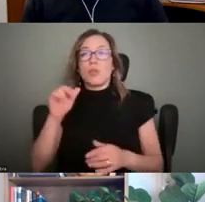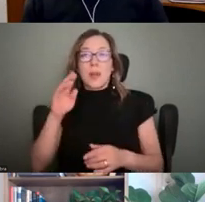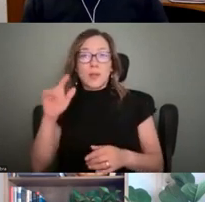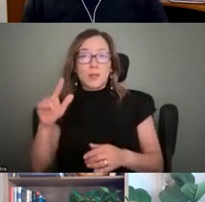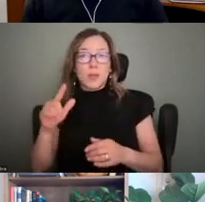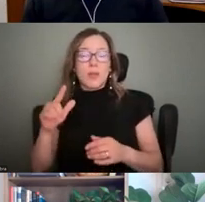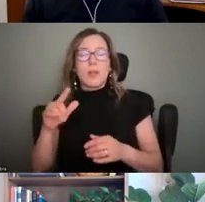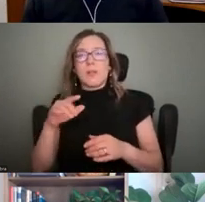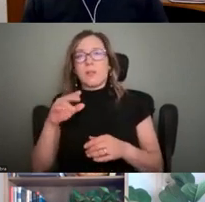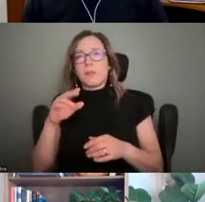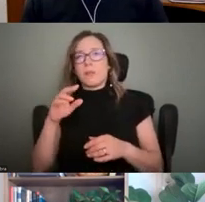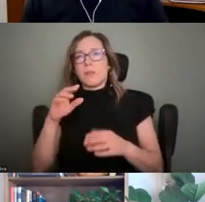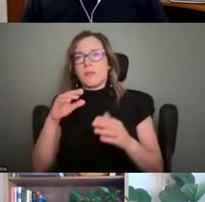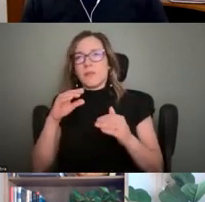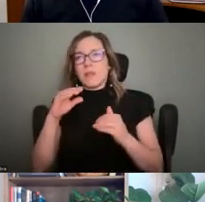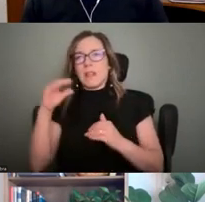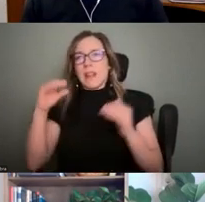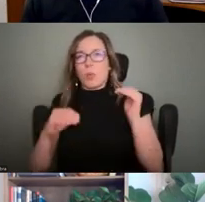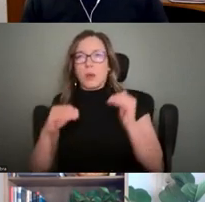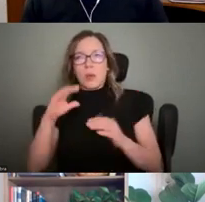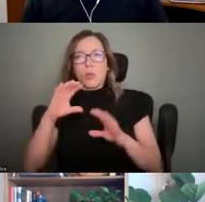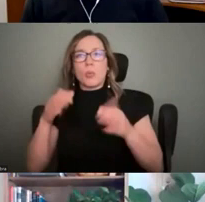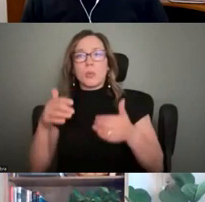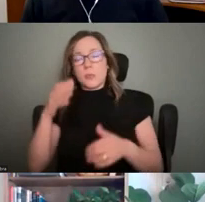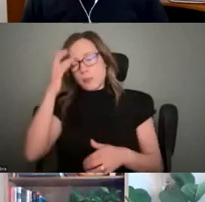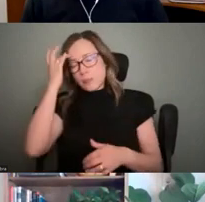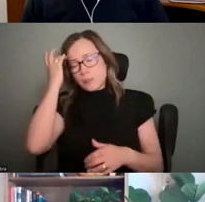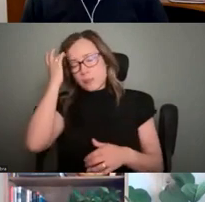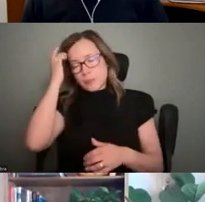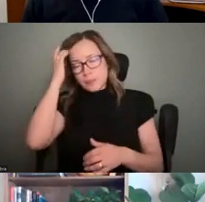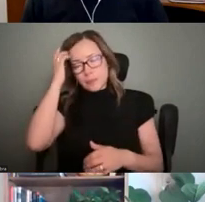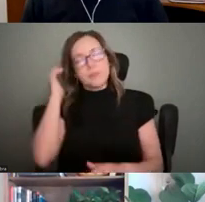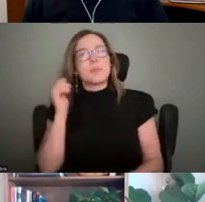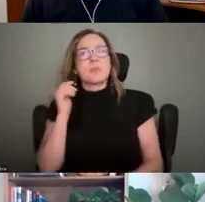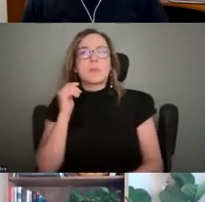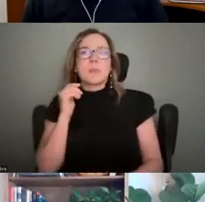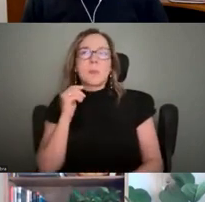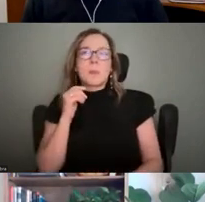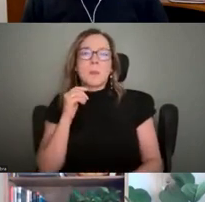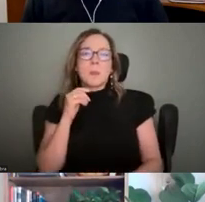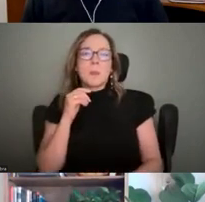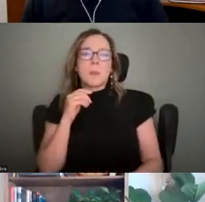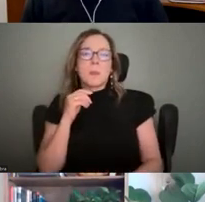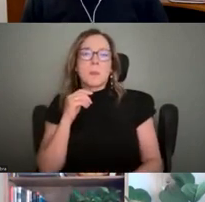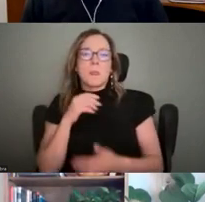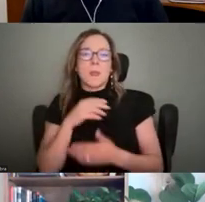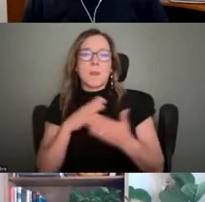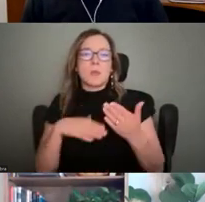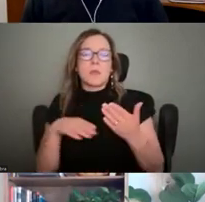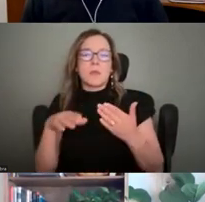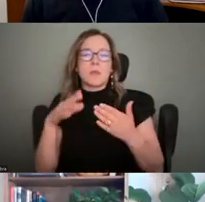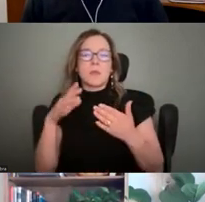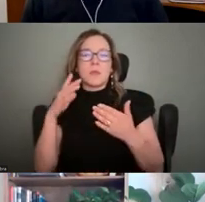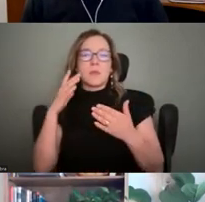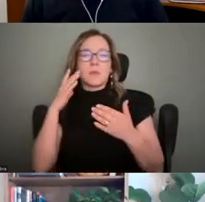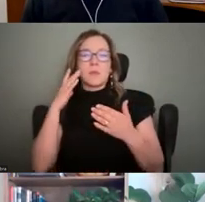well. Super. The components of the smart marketing,